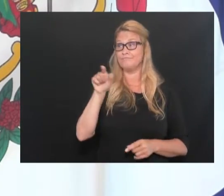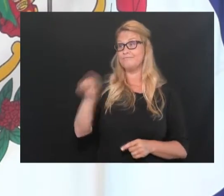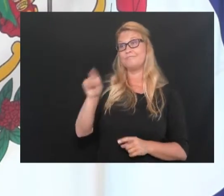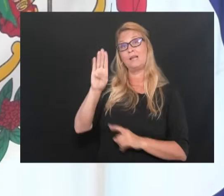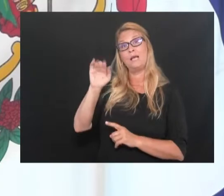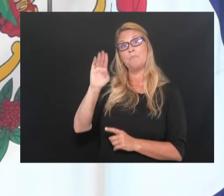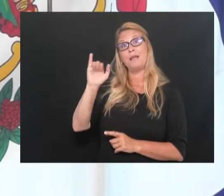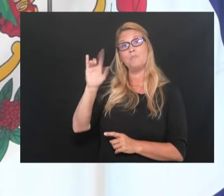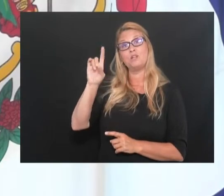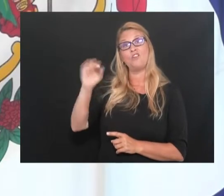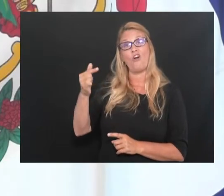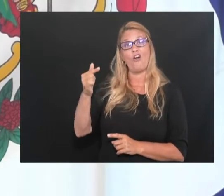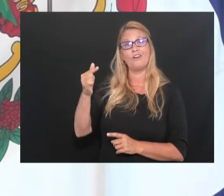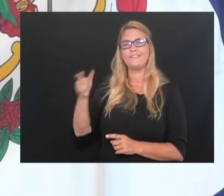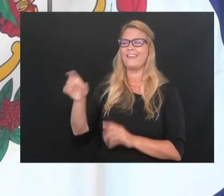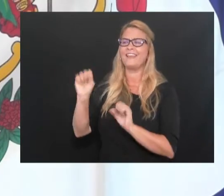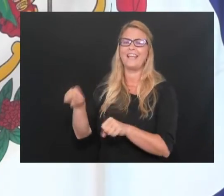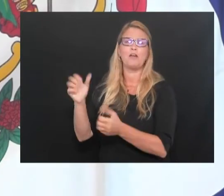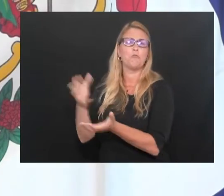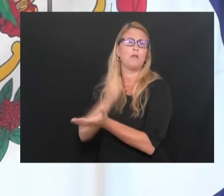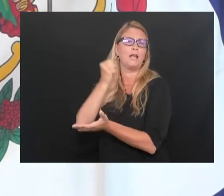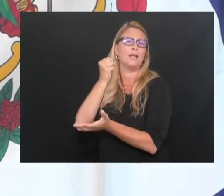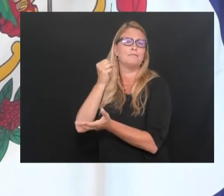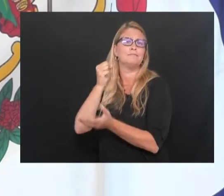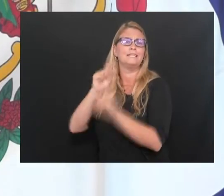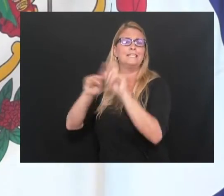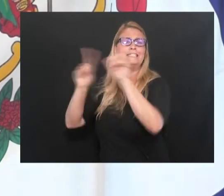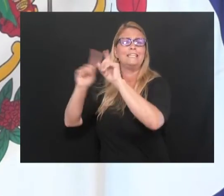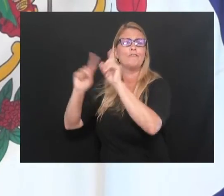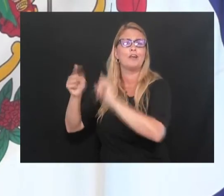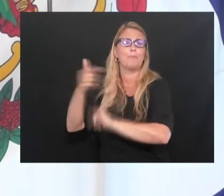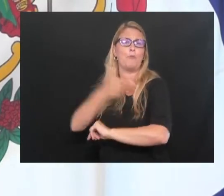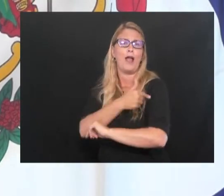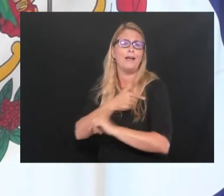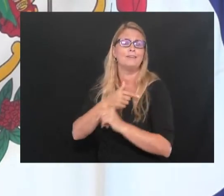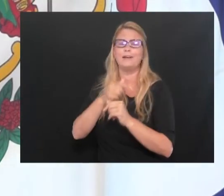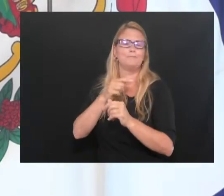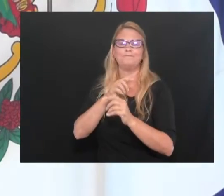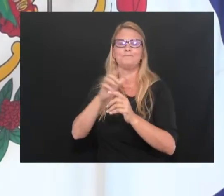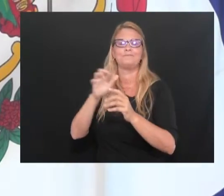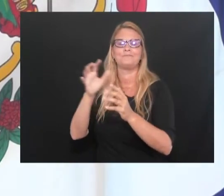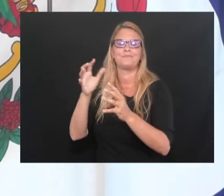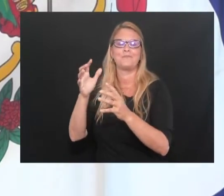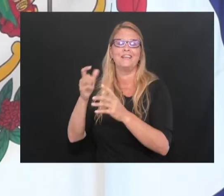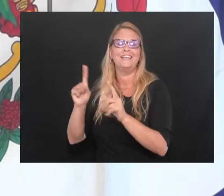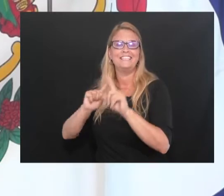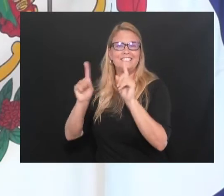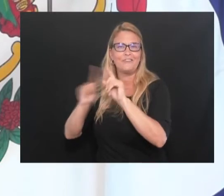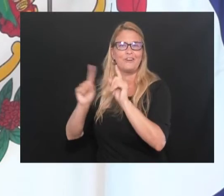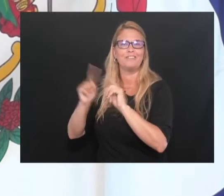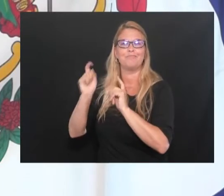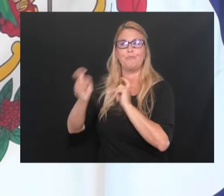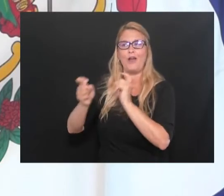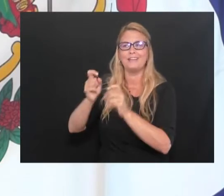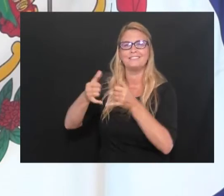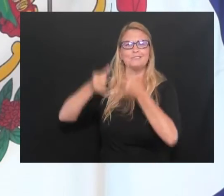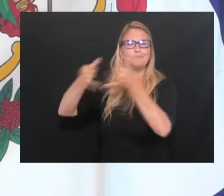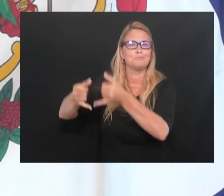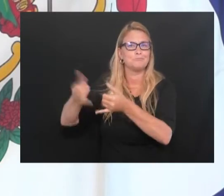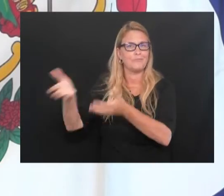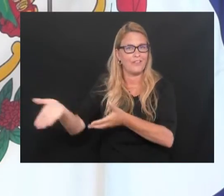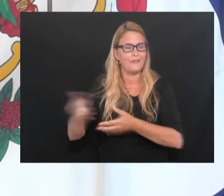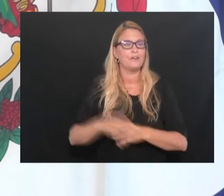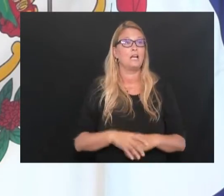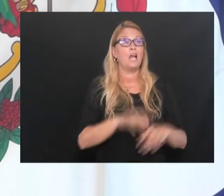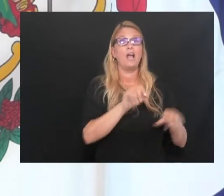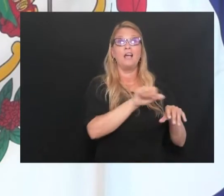that's going on where they can win a bunch of prizes and everything, and it's a goodness type lottery. The other lottery